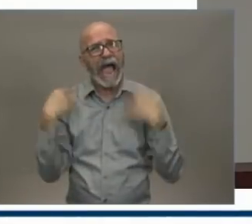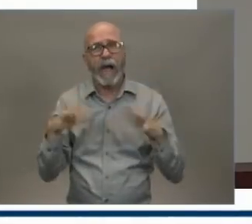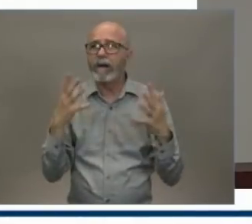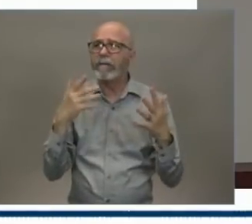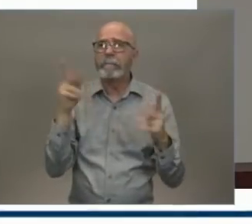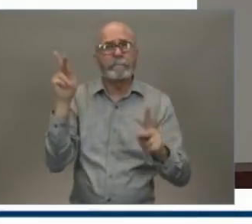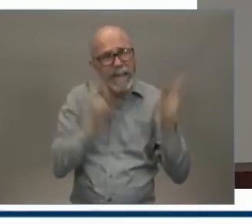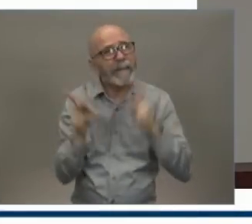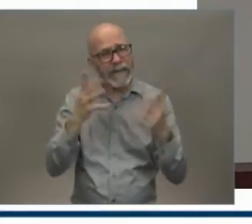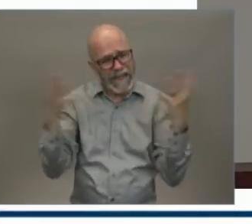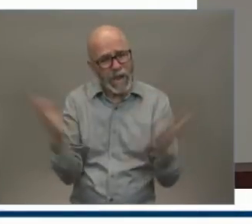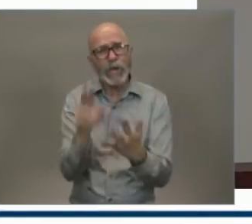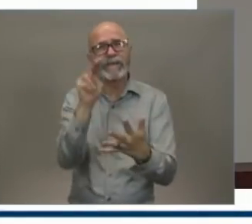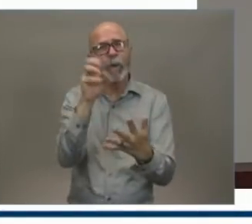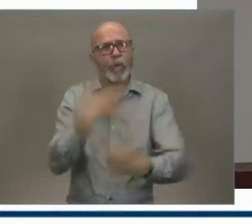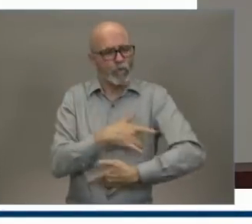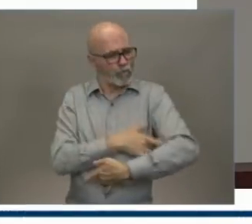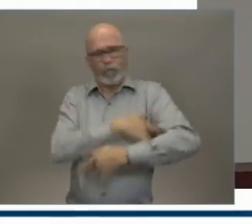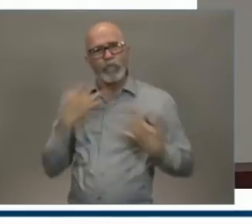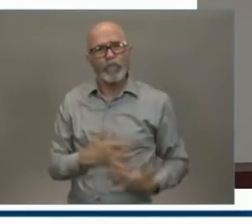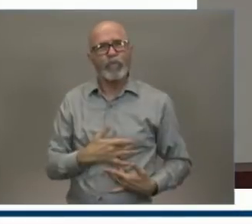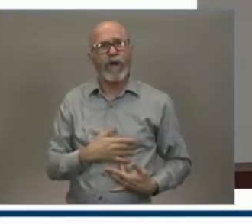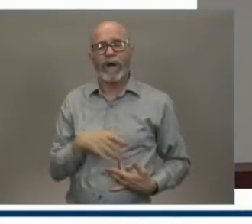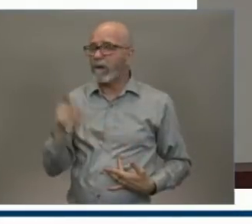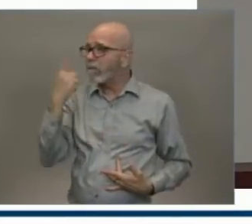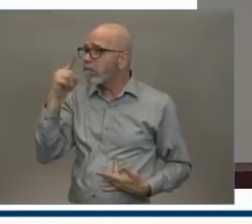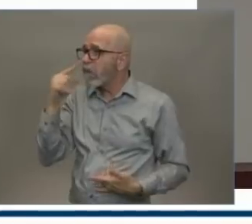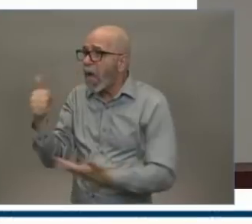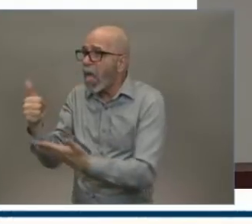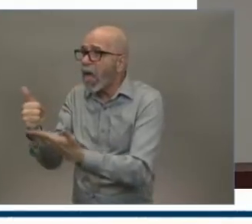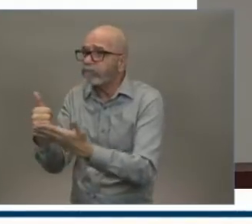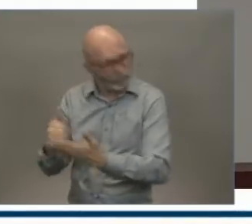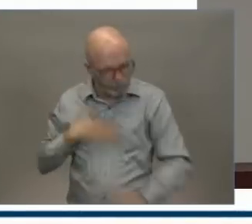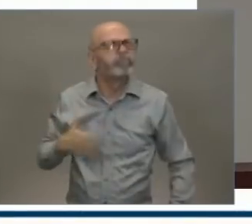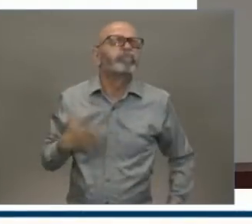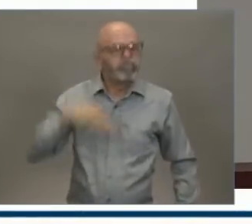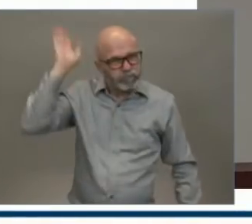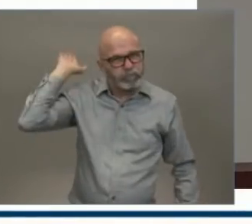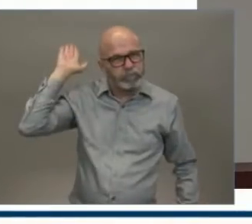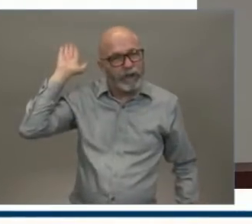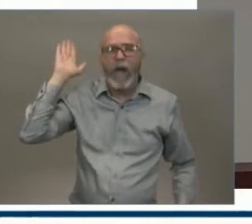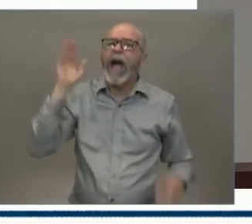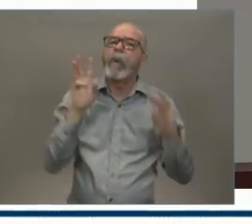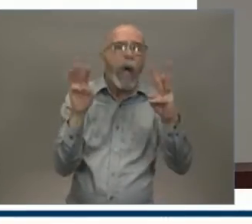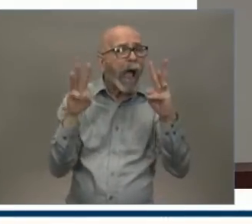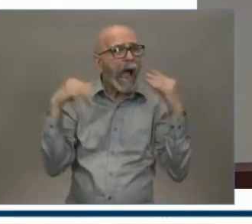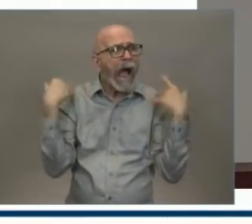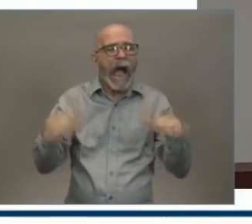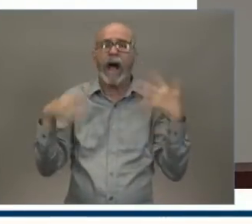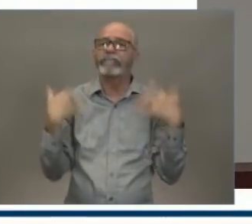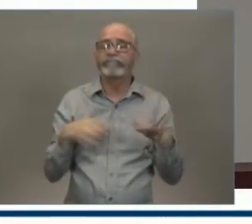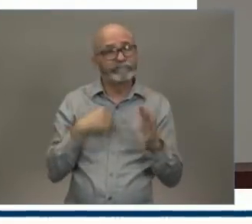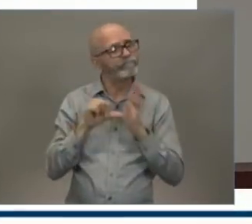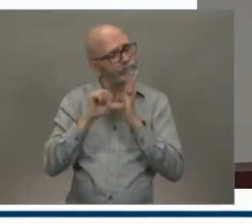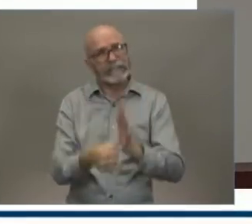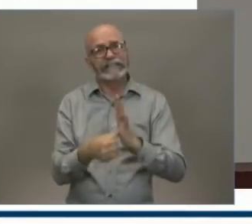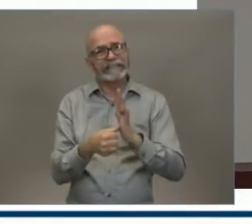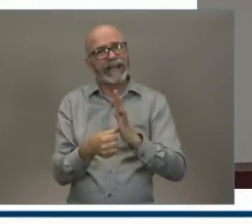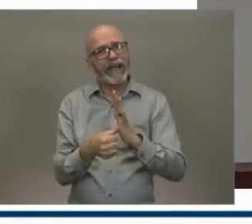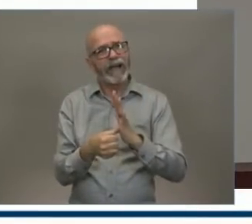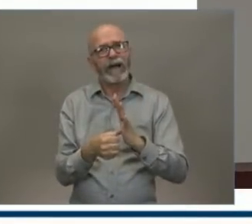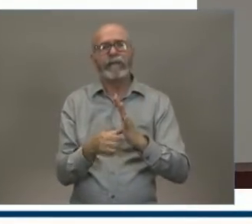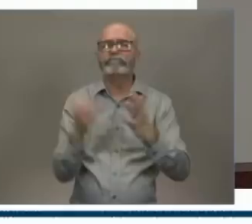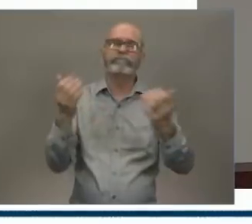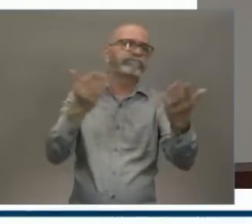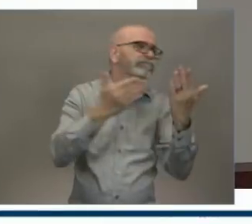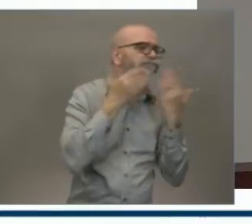ask for help. Nova Scotians turn up and offer to take care of each other in so many ways. So thank you for all